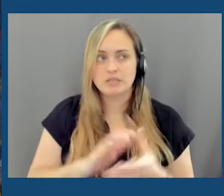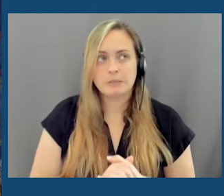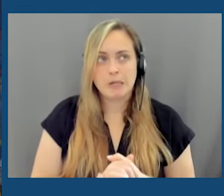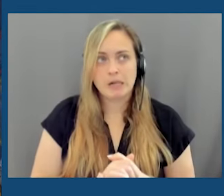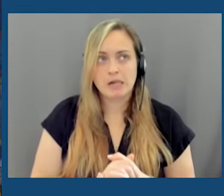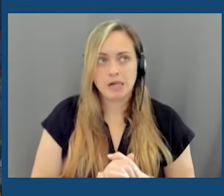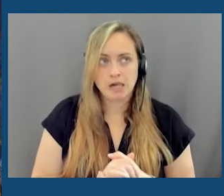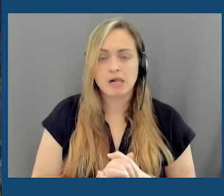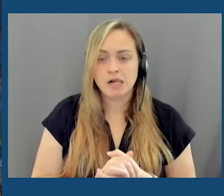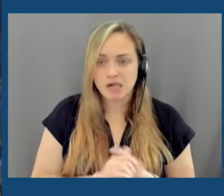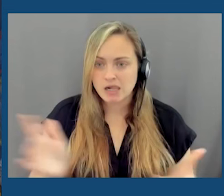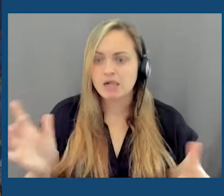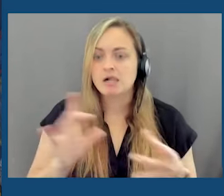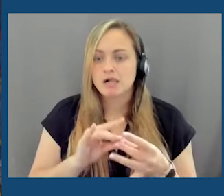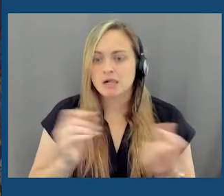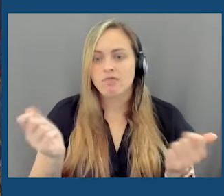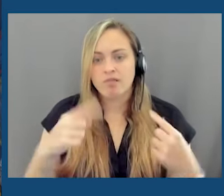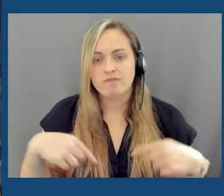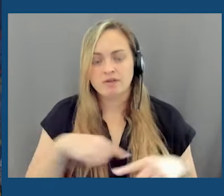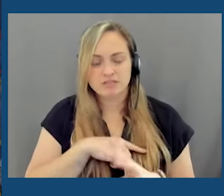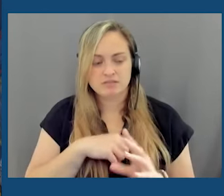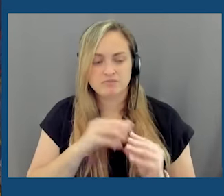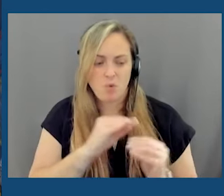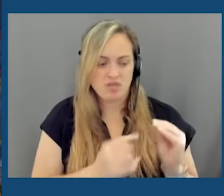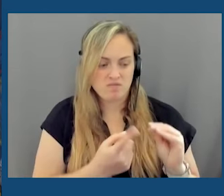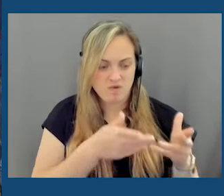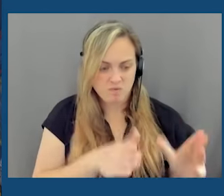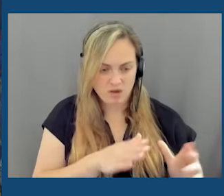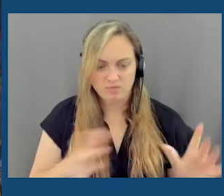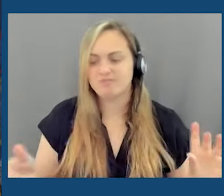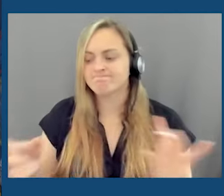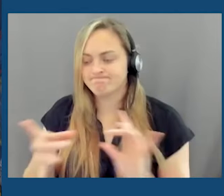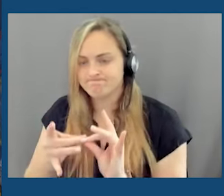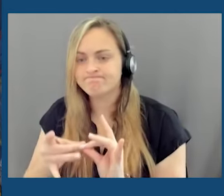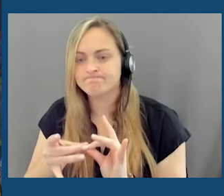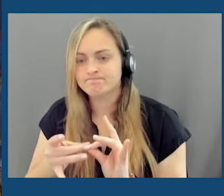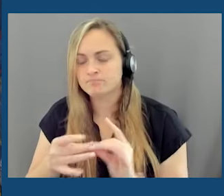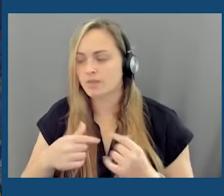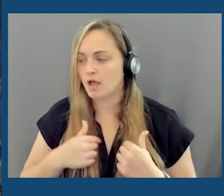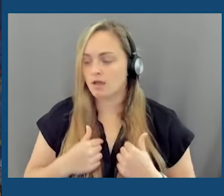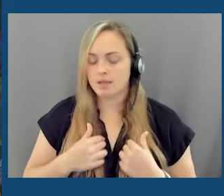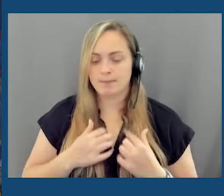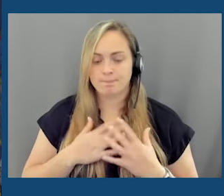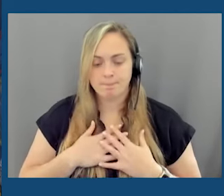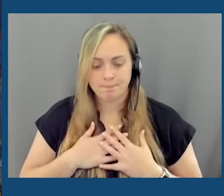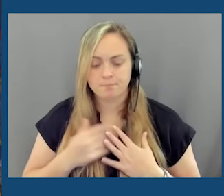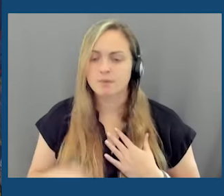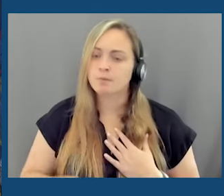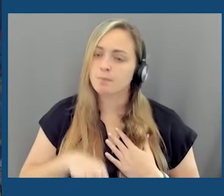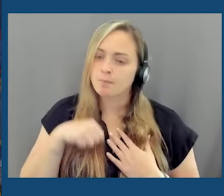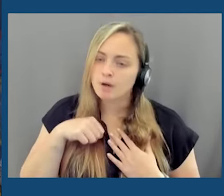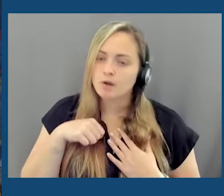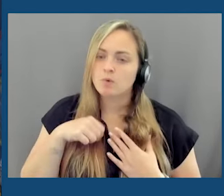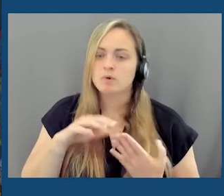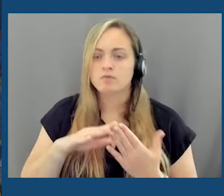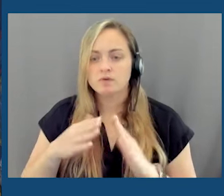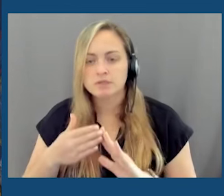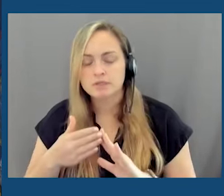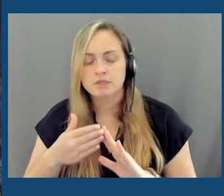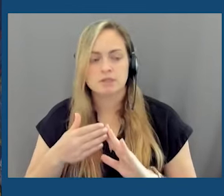brought us together in more ways than one. I am so proud of our city, of our